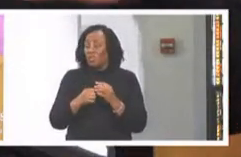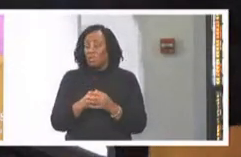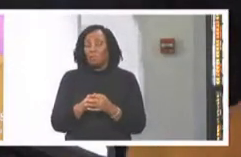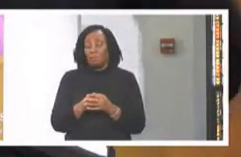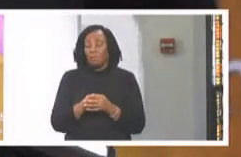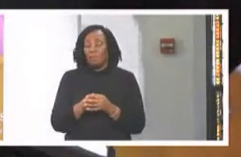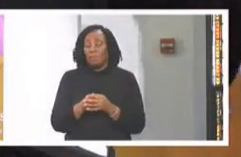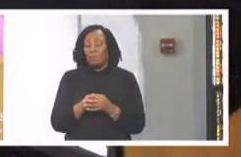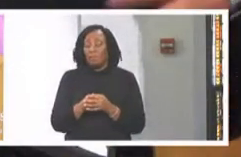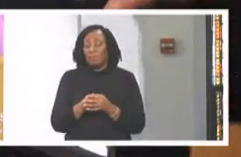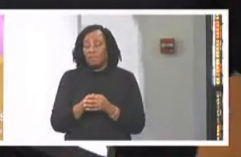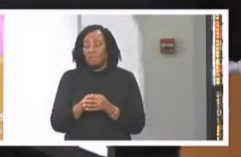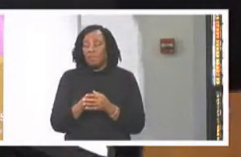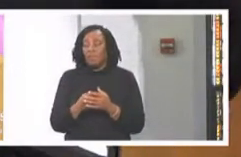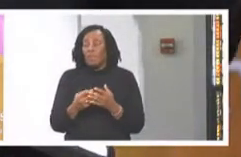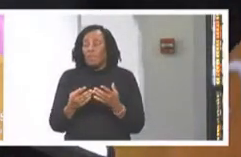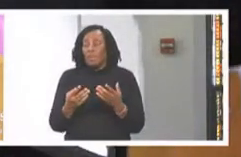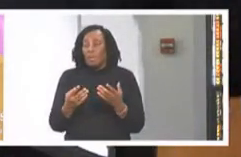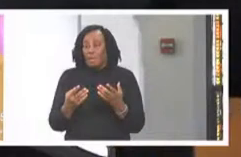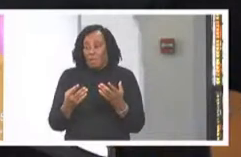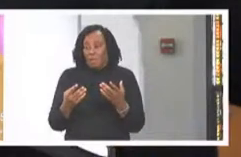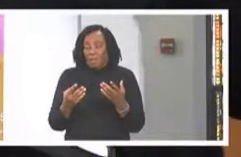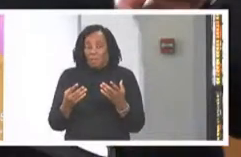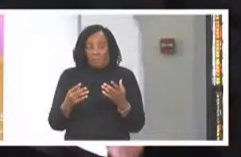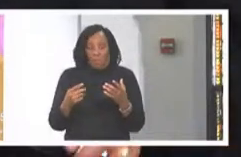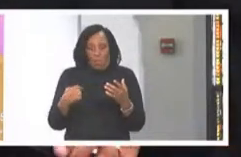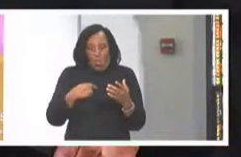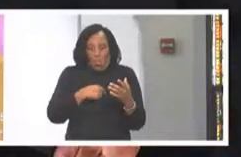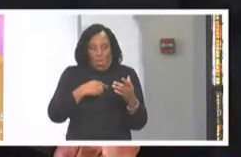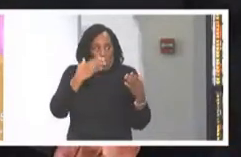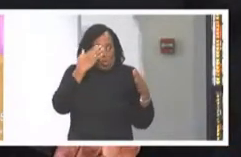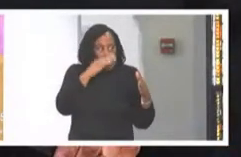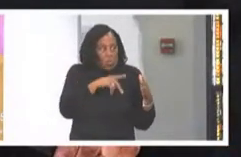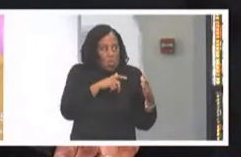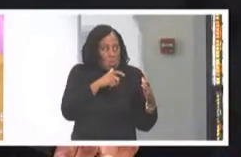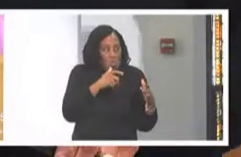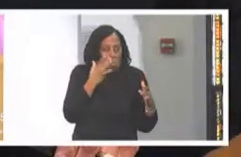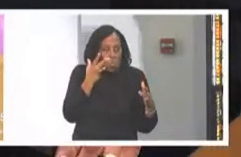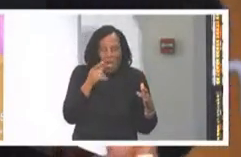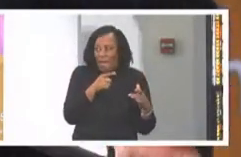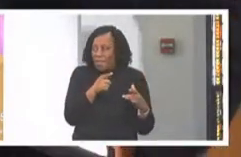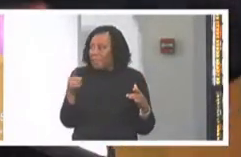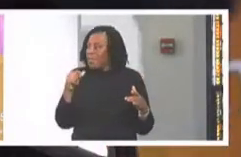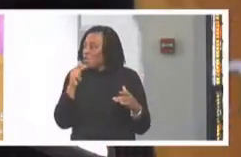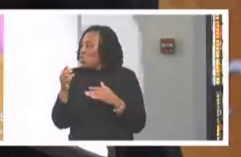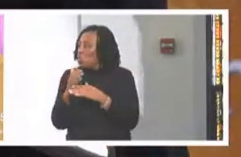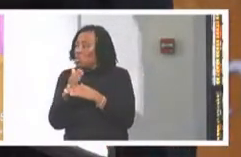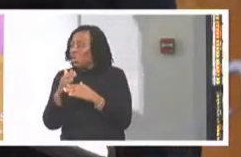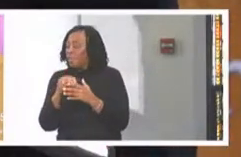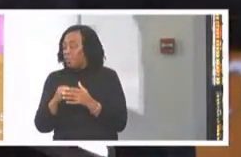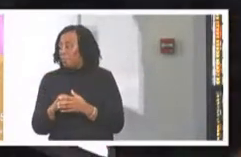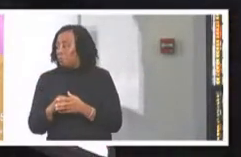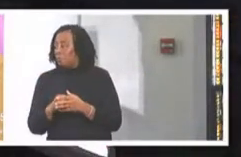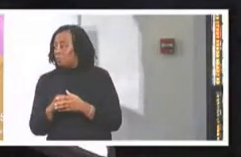And the reason why we don't know it is because we don't share those things. When God brings us through, we say,